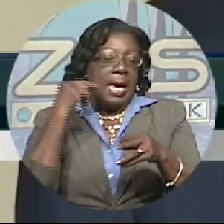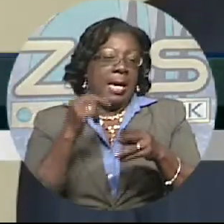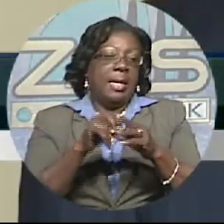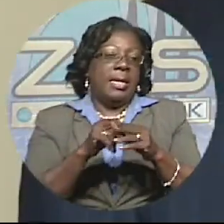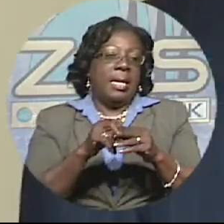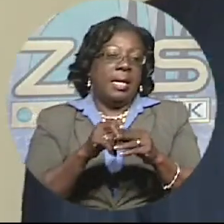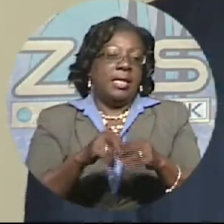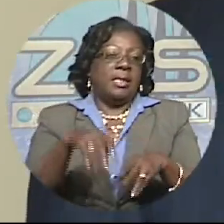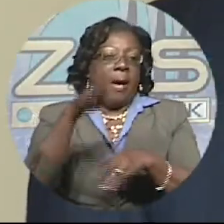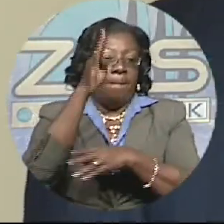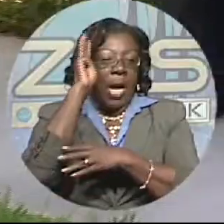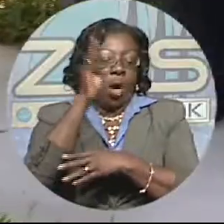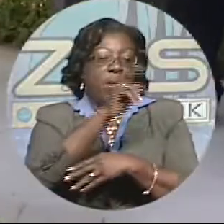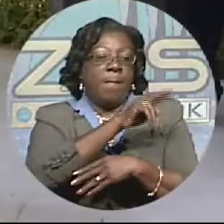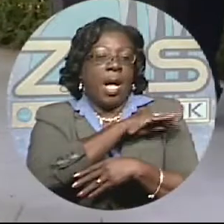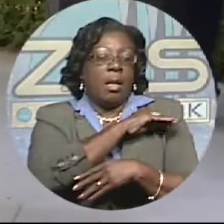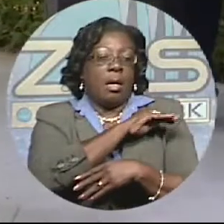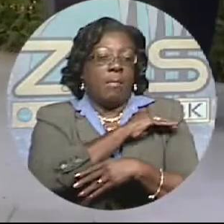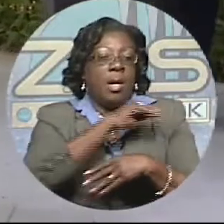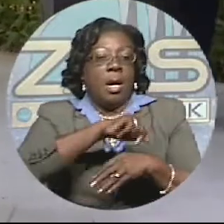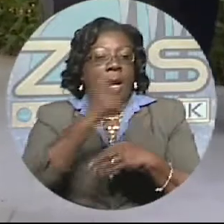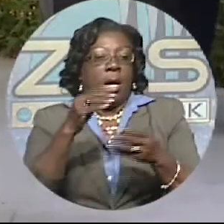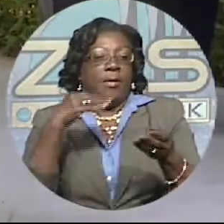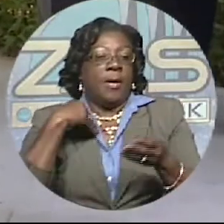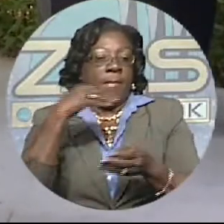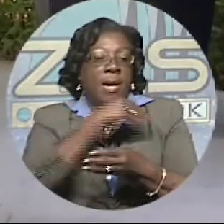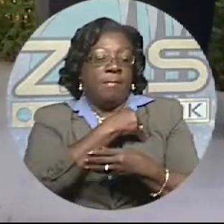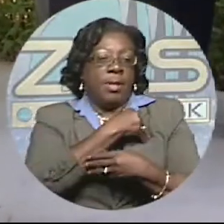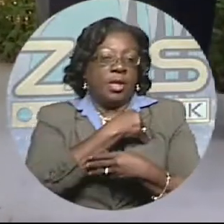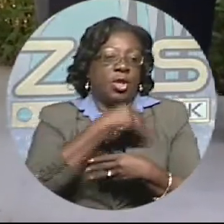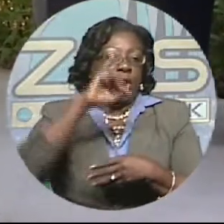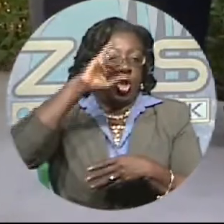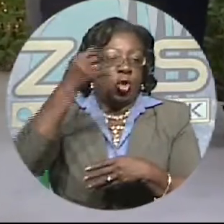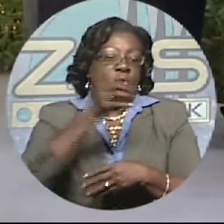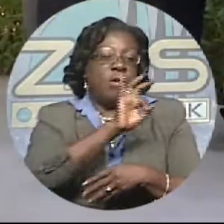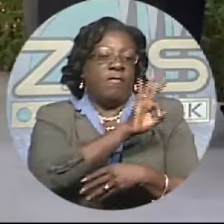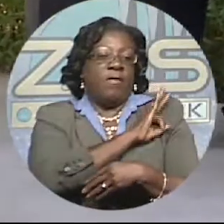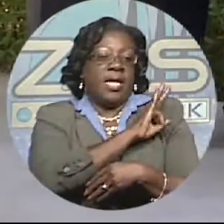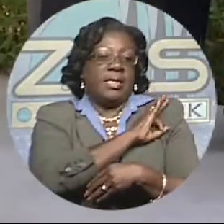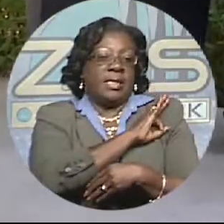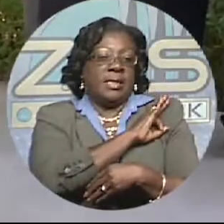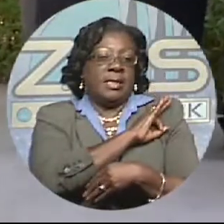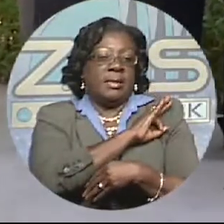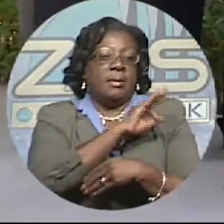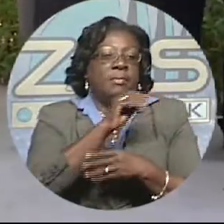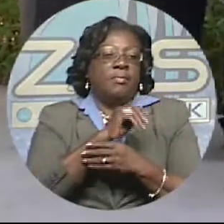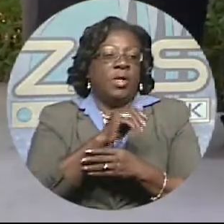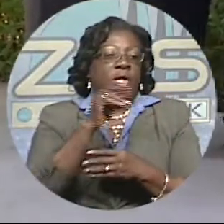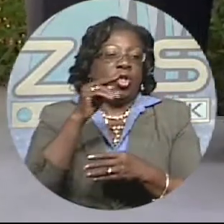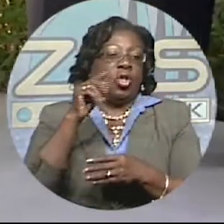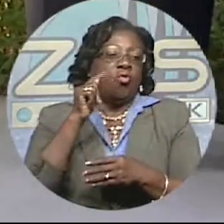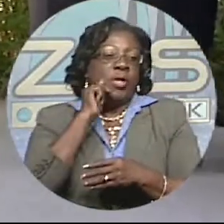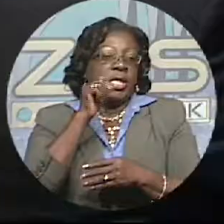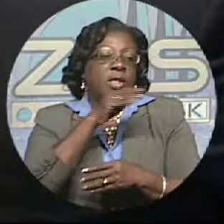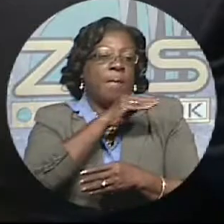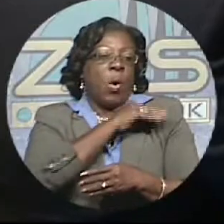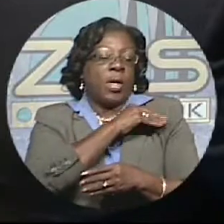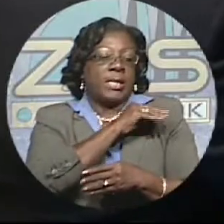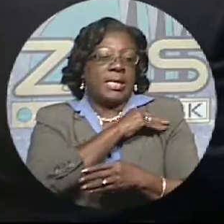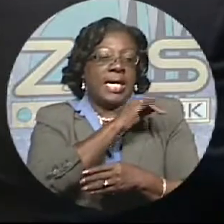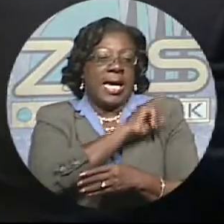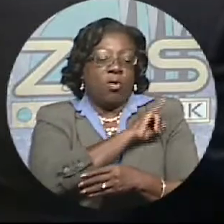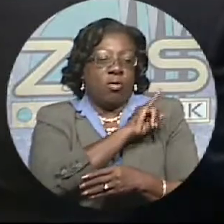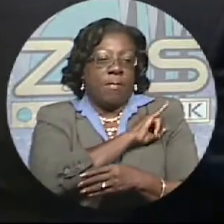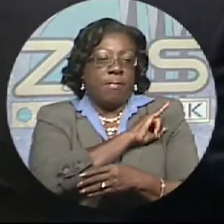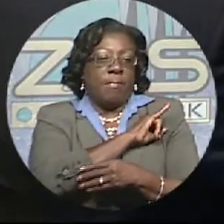Bahama Port Authority, Barry Malcolm. Other members include former Central Bank Governor Julian Francis, former Cabinet Minister Teresa Moxie Ingram,